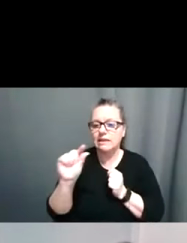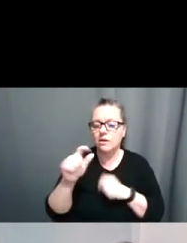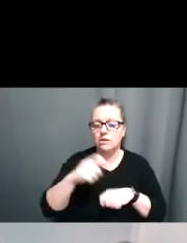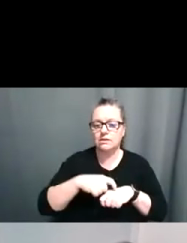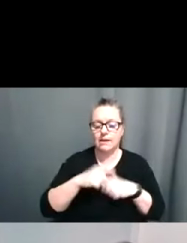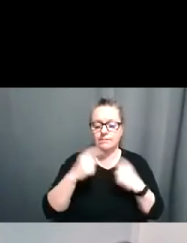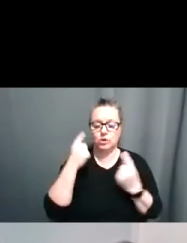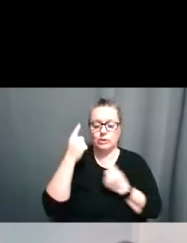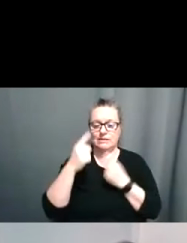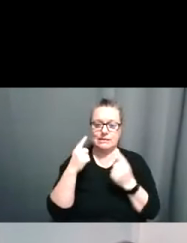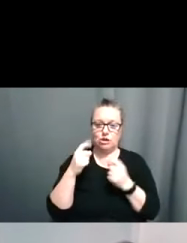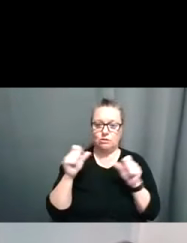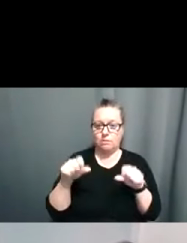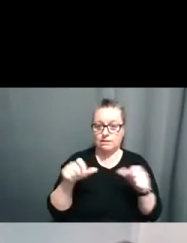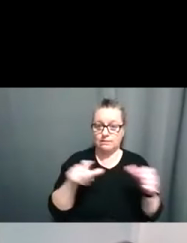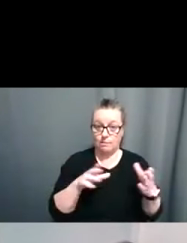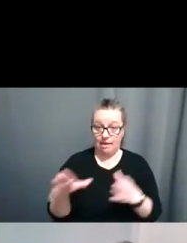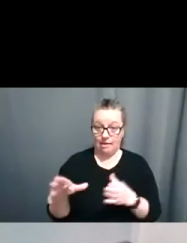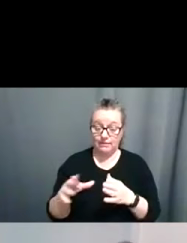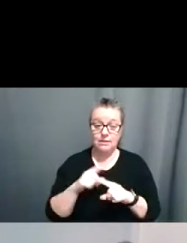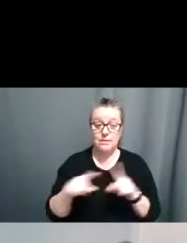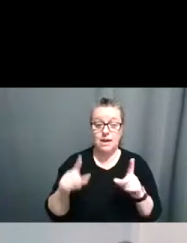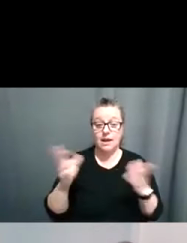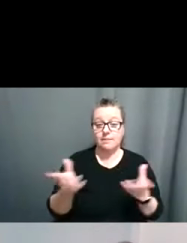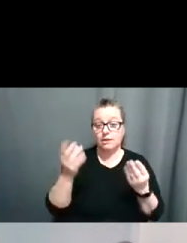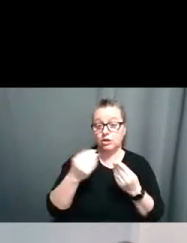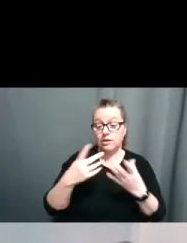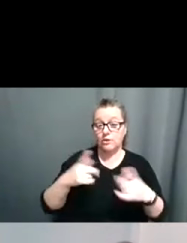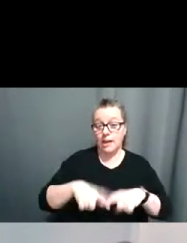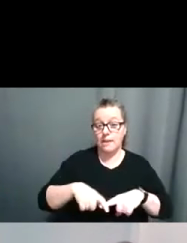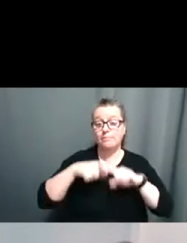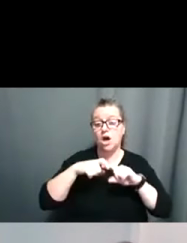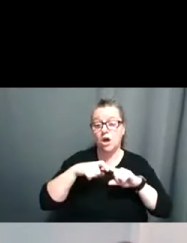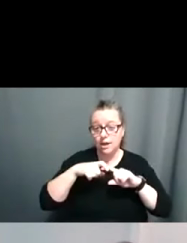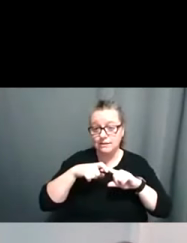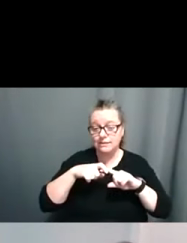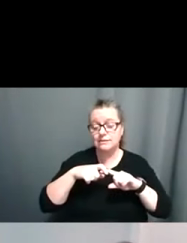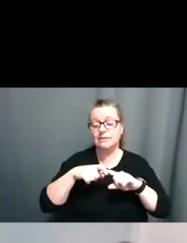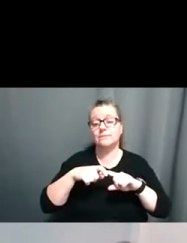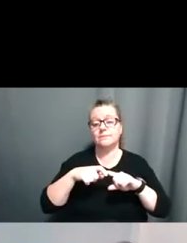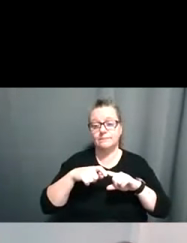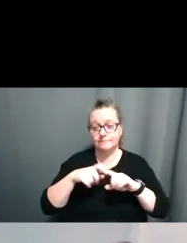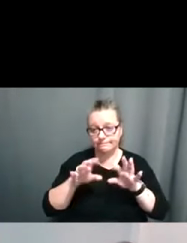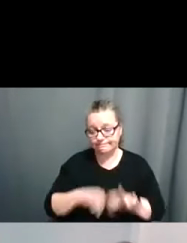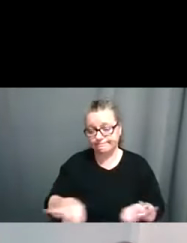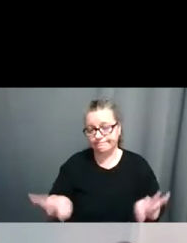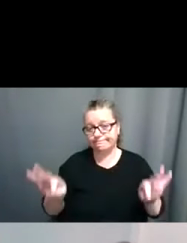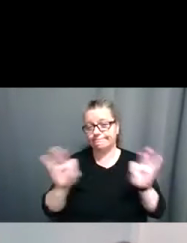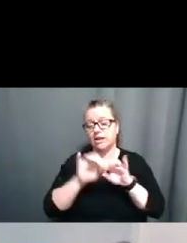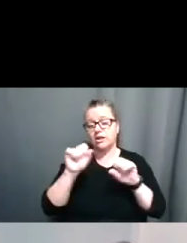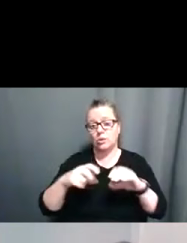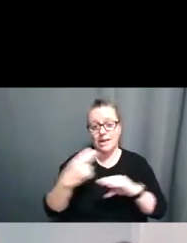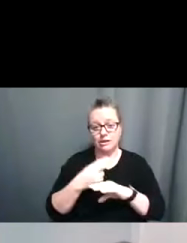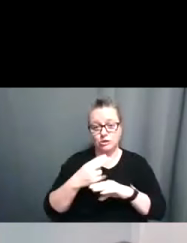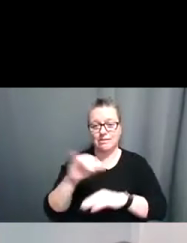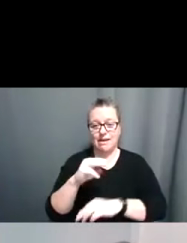possible paths to the future. But I'm here to tell you that the pause is absolutely something you can exercise like a